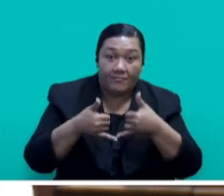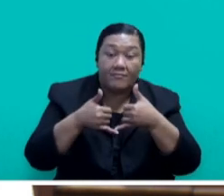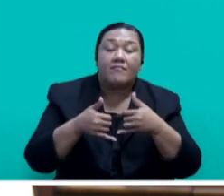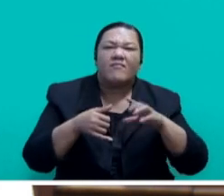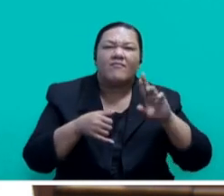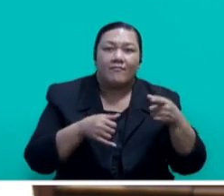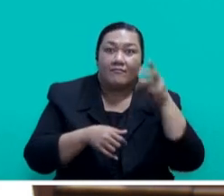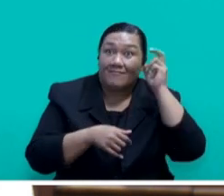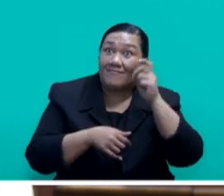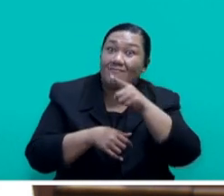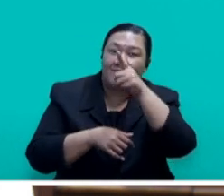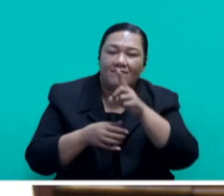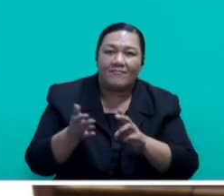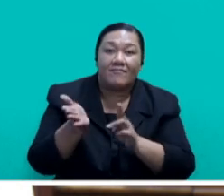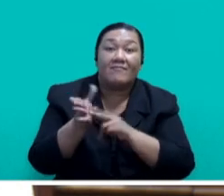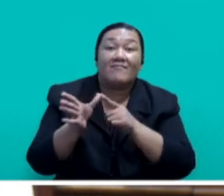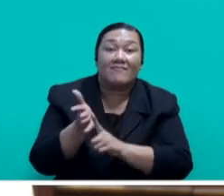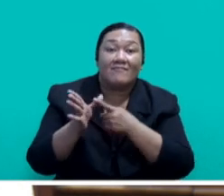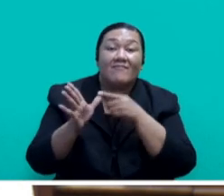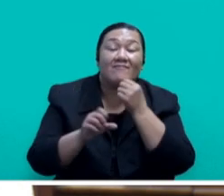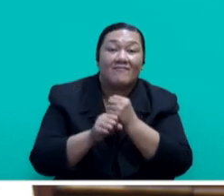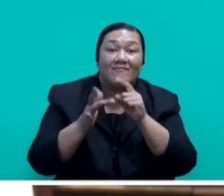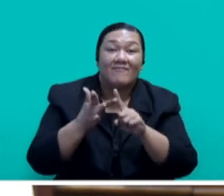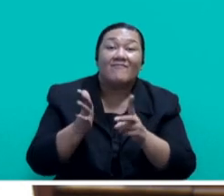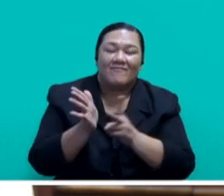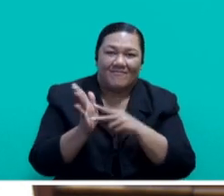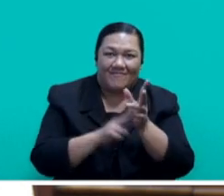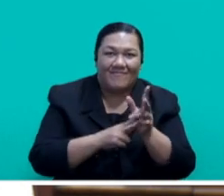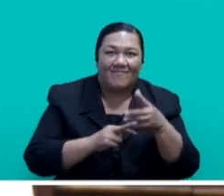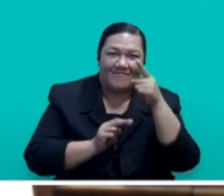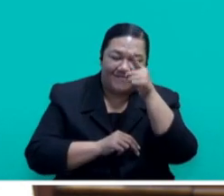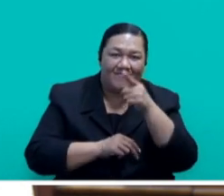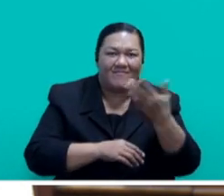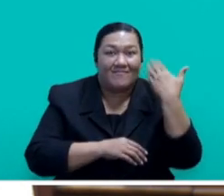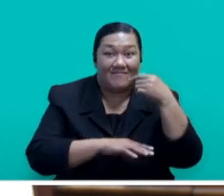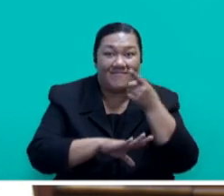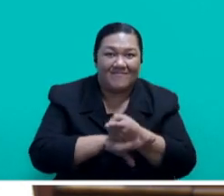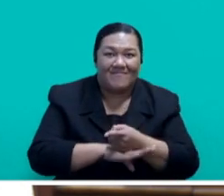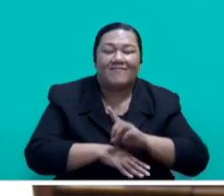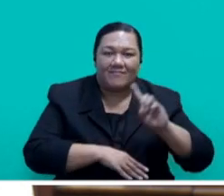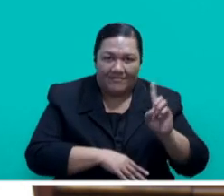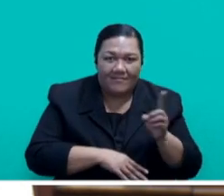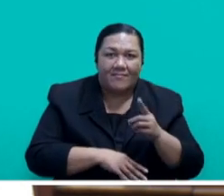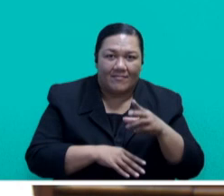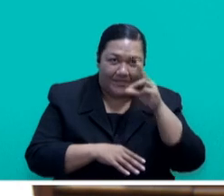village last week, and it was great to have been able to visit them.